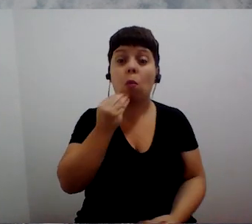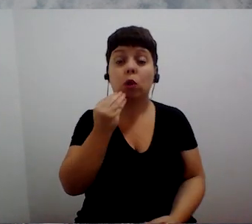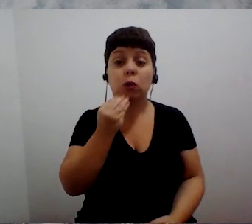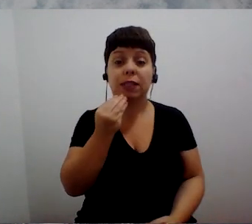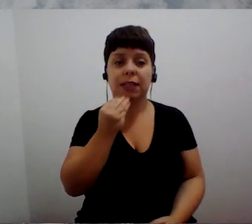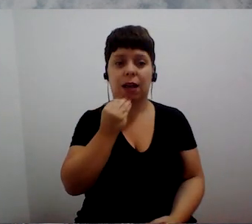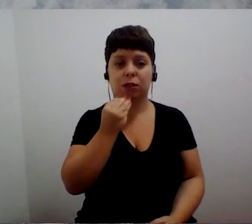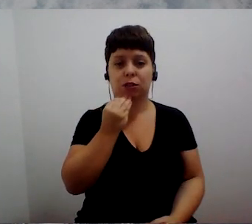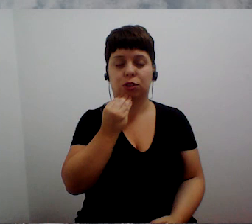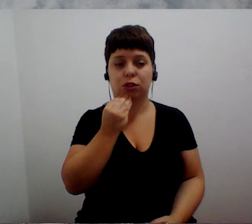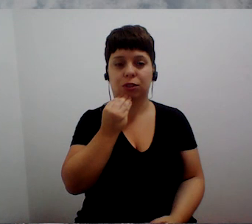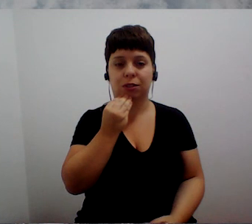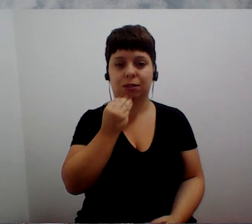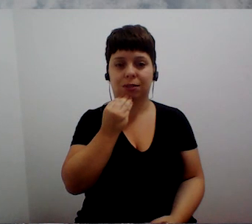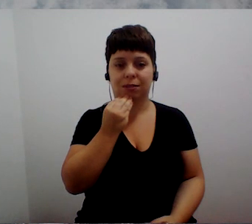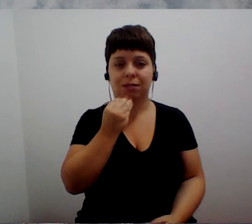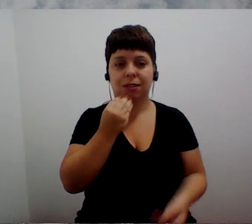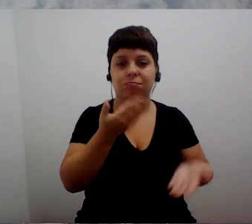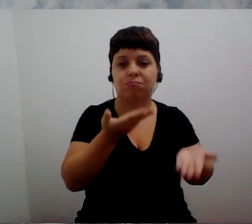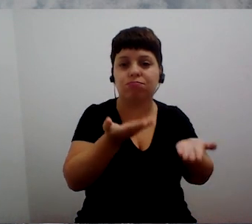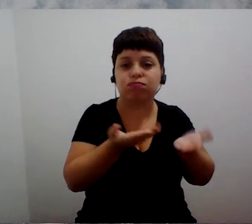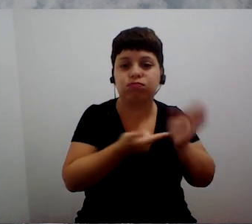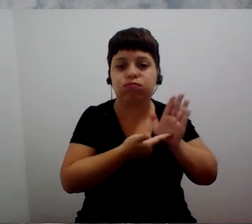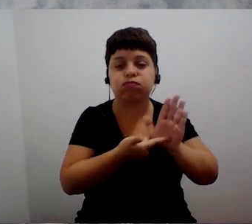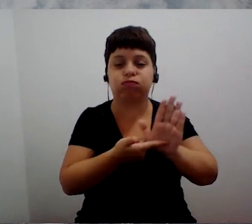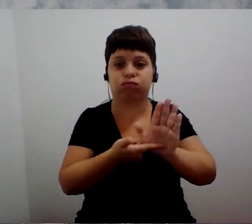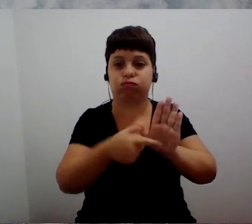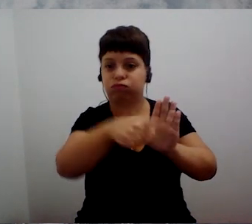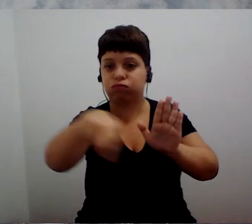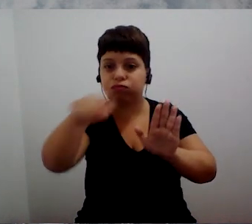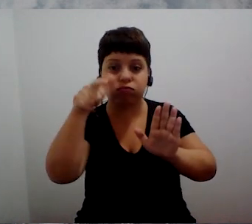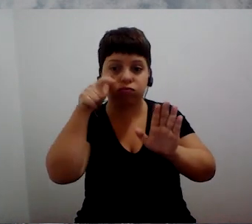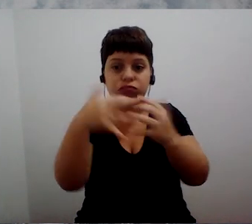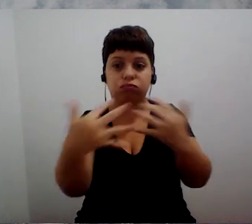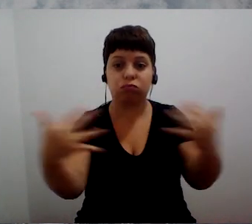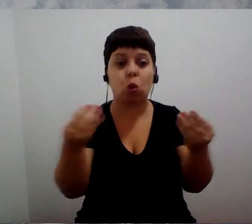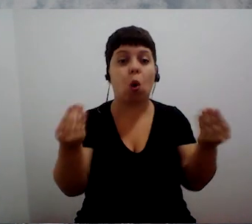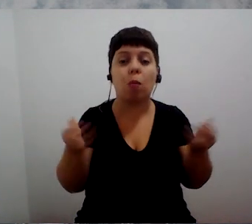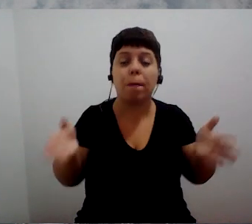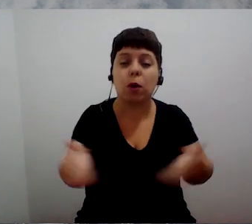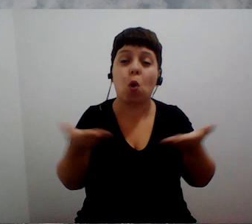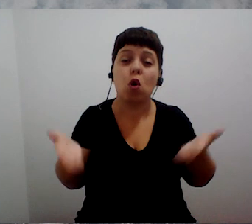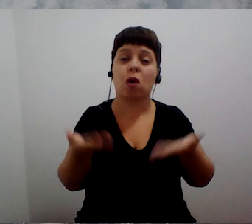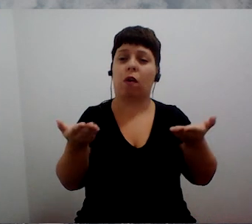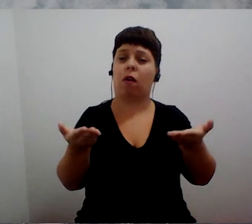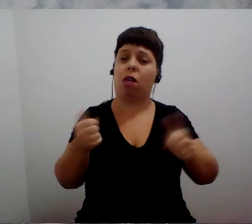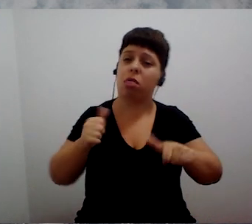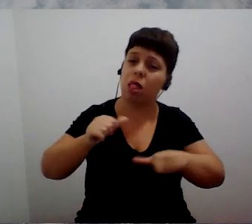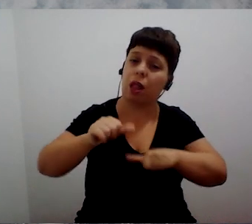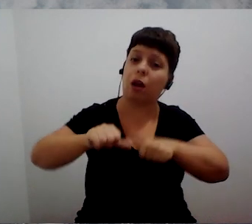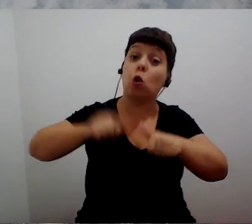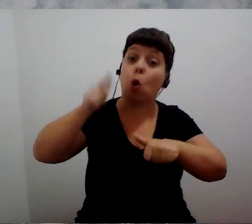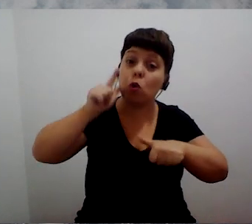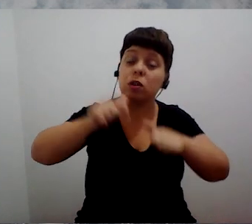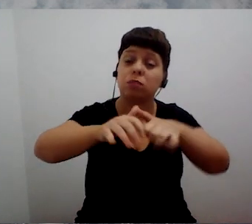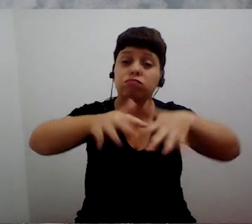we can share with audience related to the ways we can promote the transformation for a sustainable